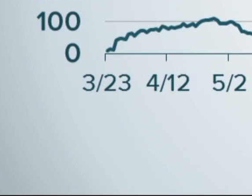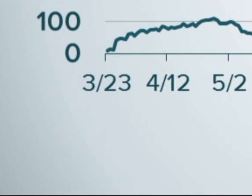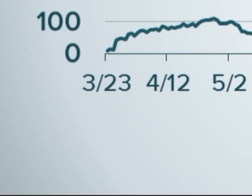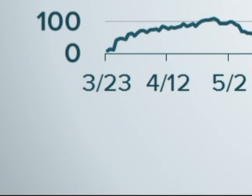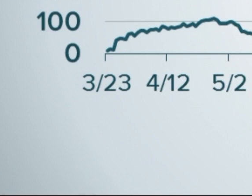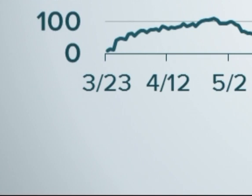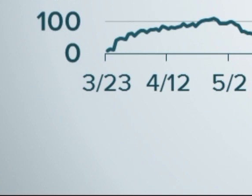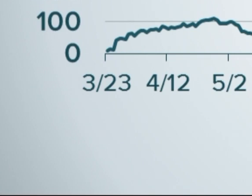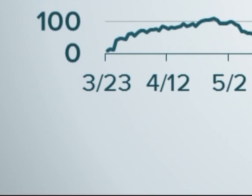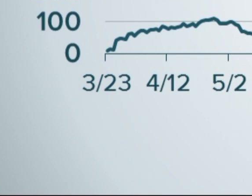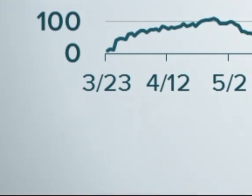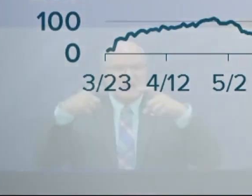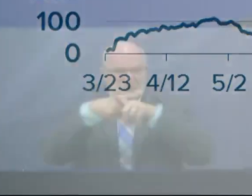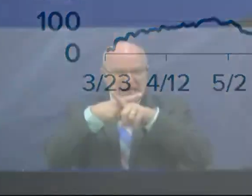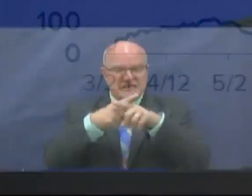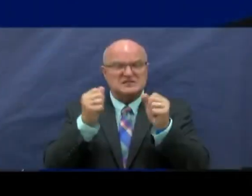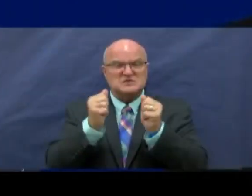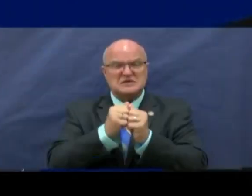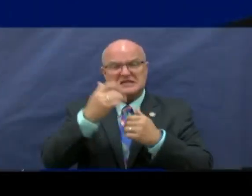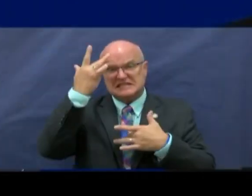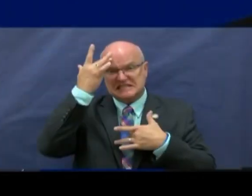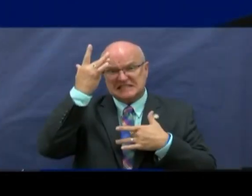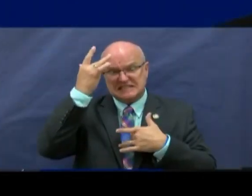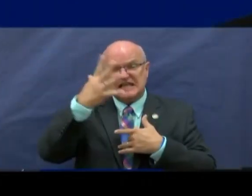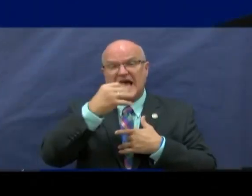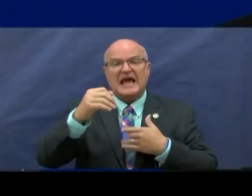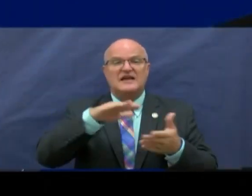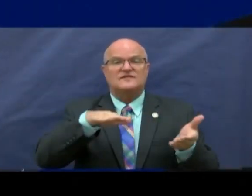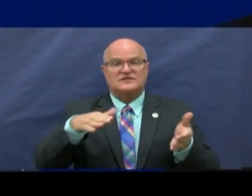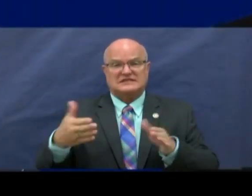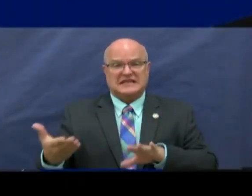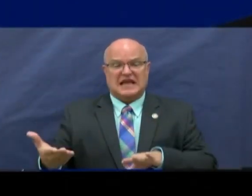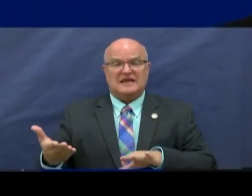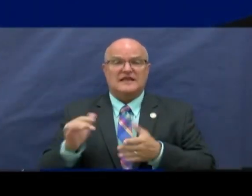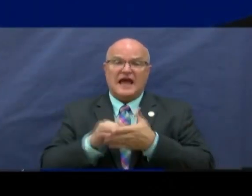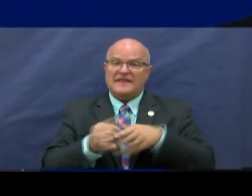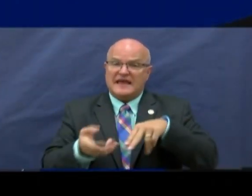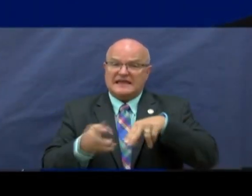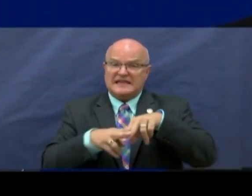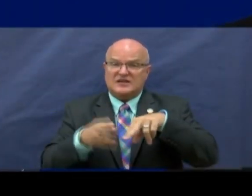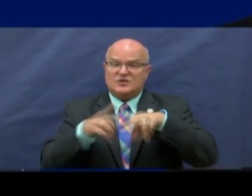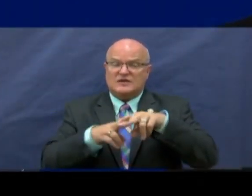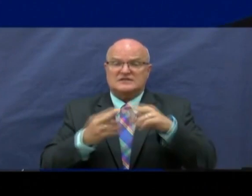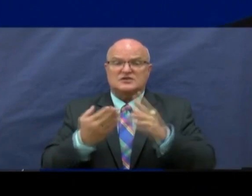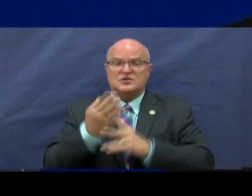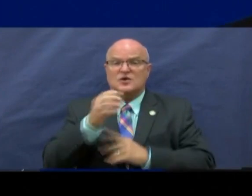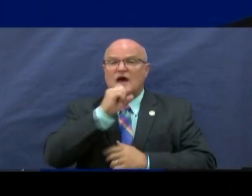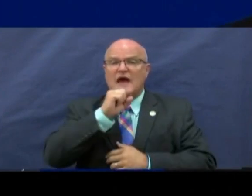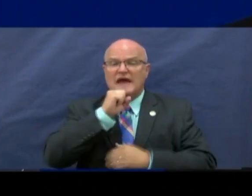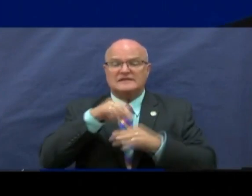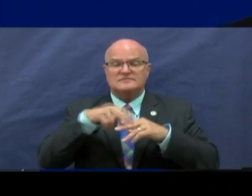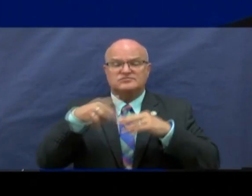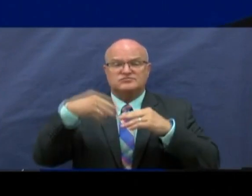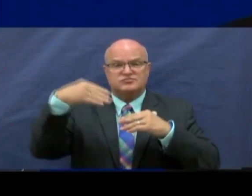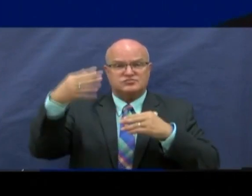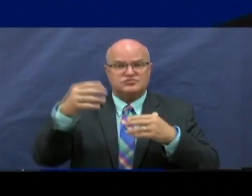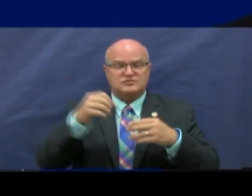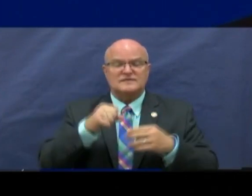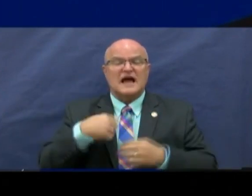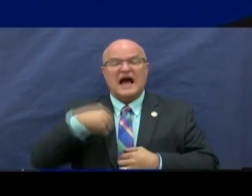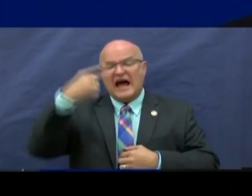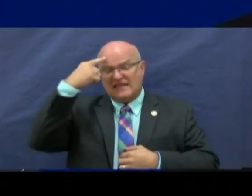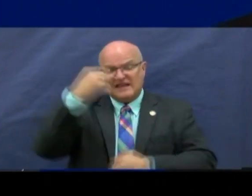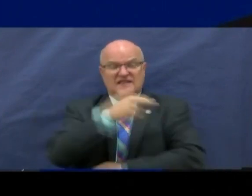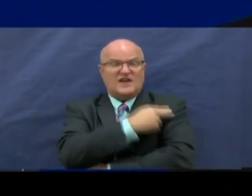for complications of the disease and for death. And that increases over age. So I think that the